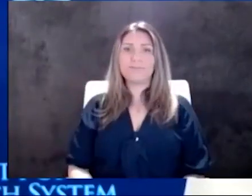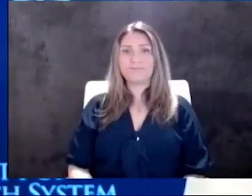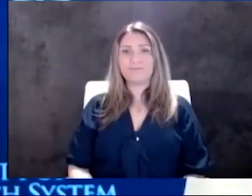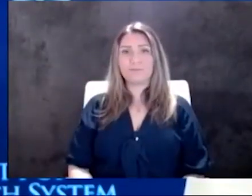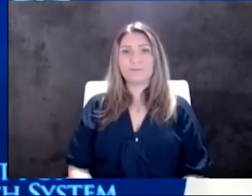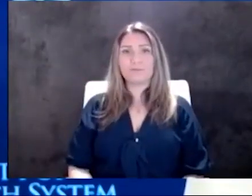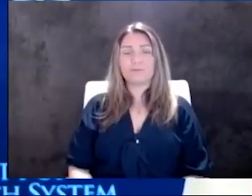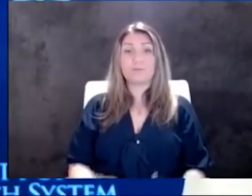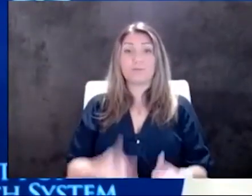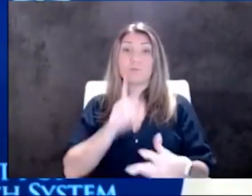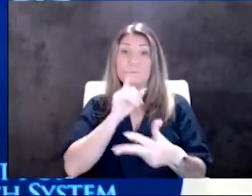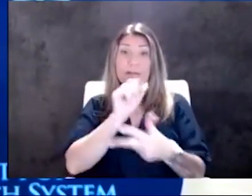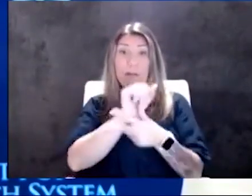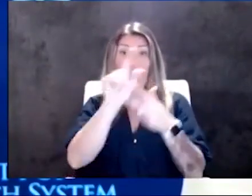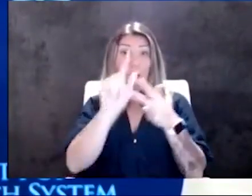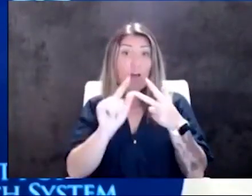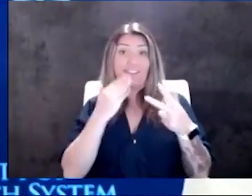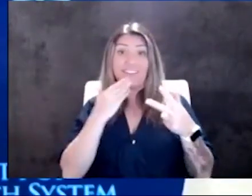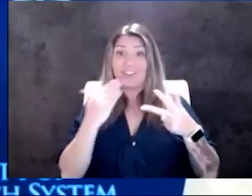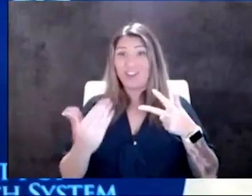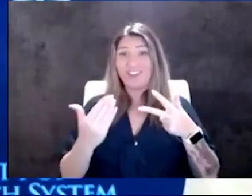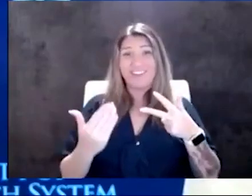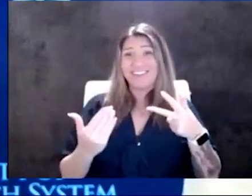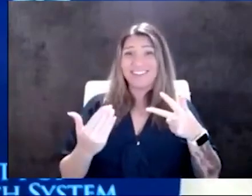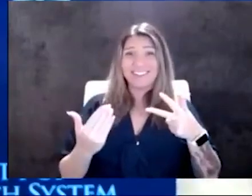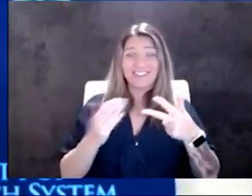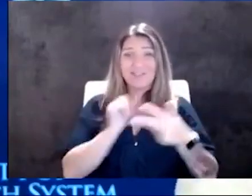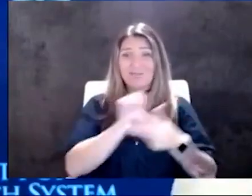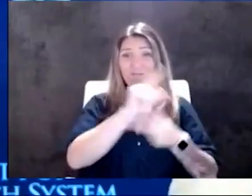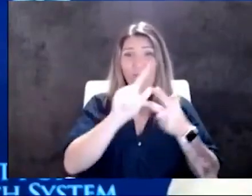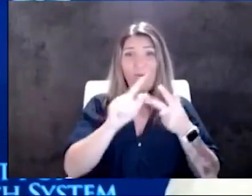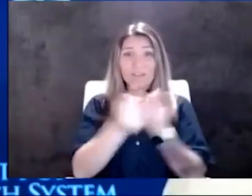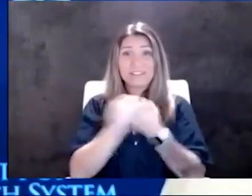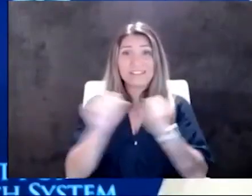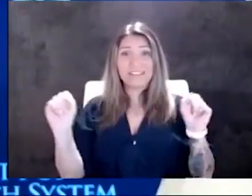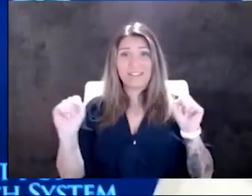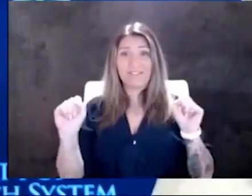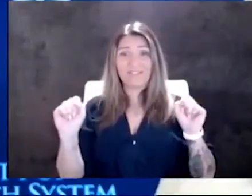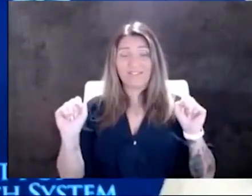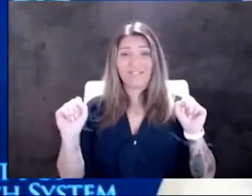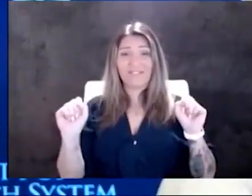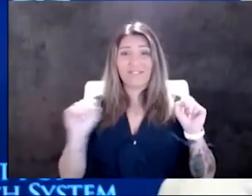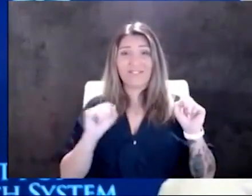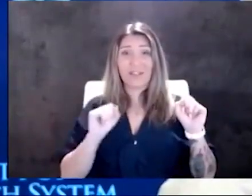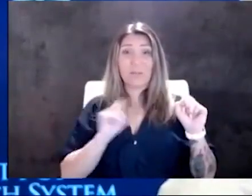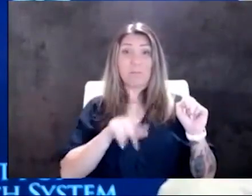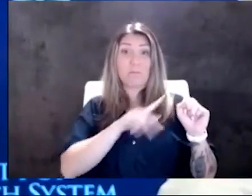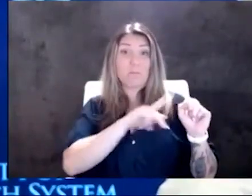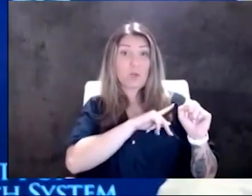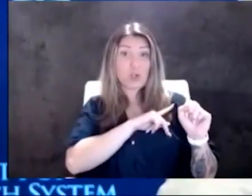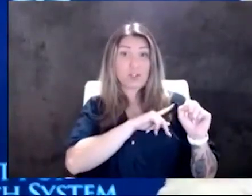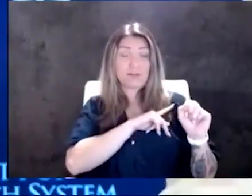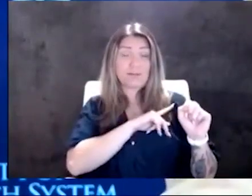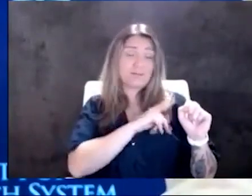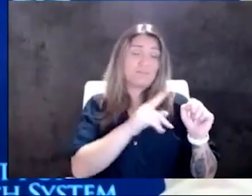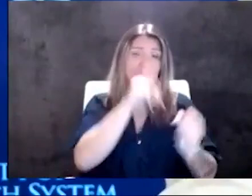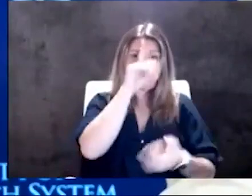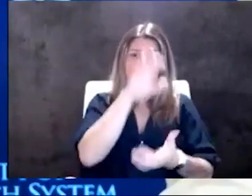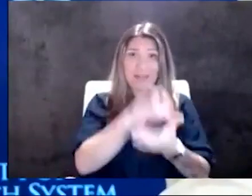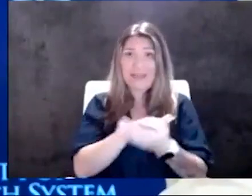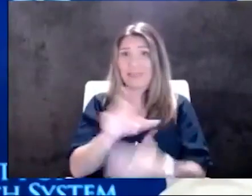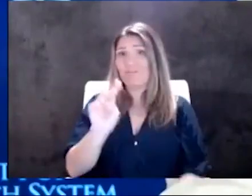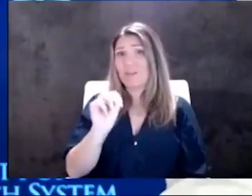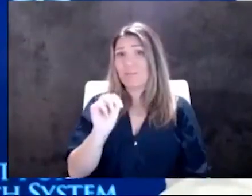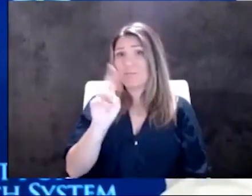are good and all of them are safe. I personally believe that the messenger RNA vaccines, my gut